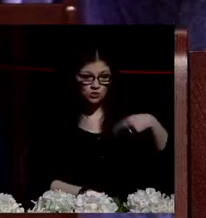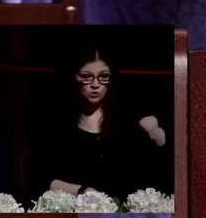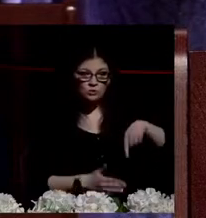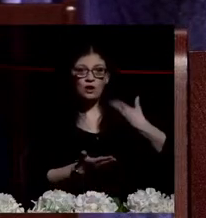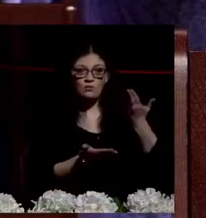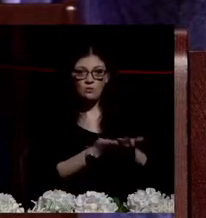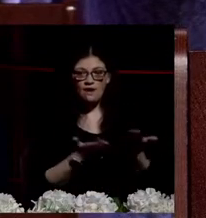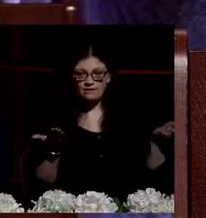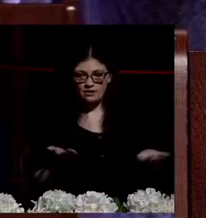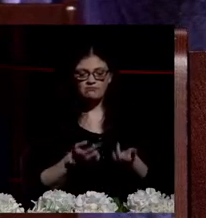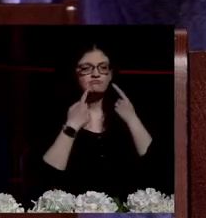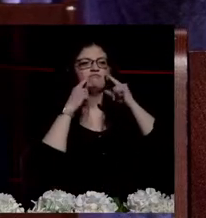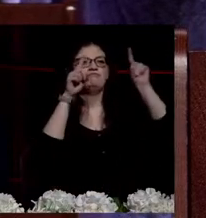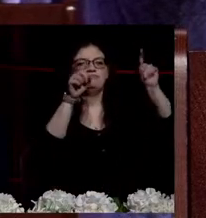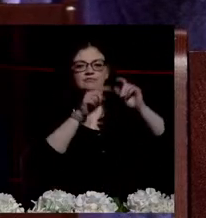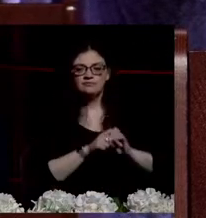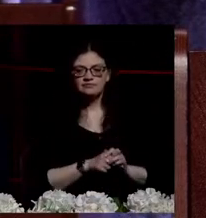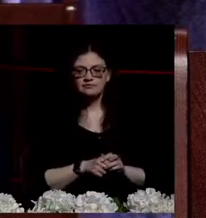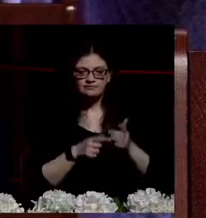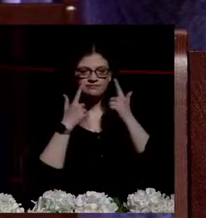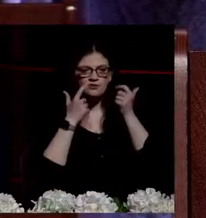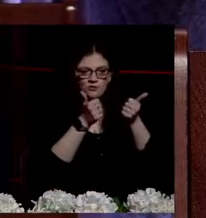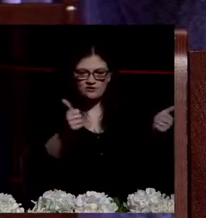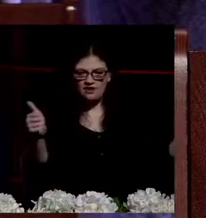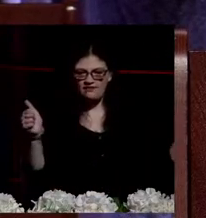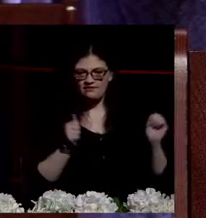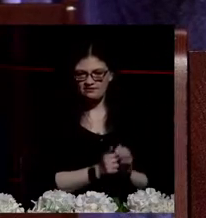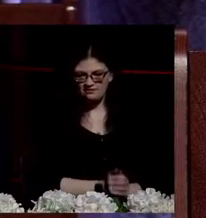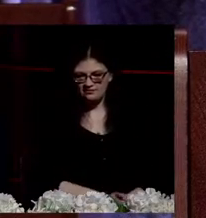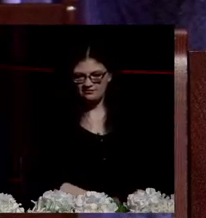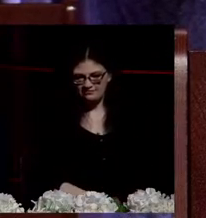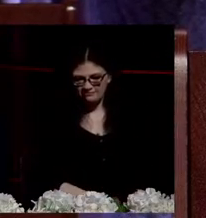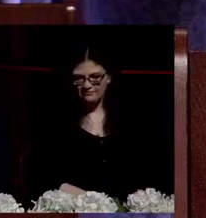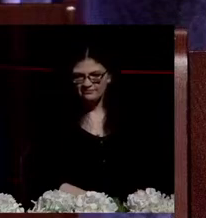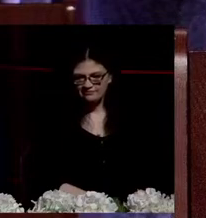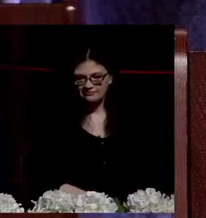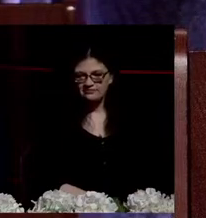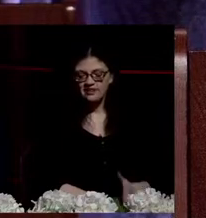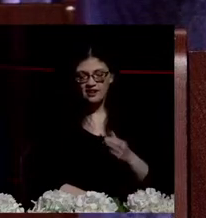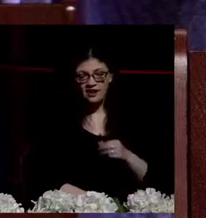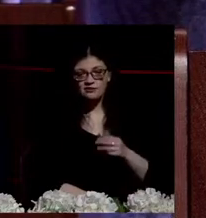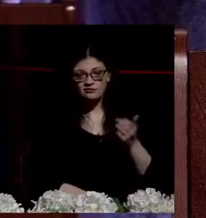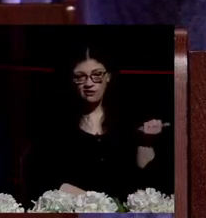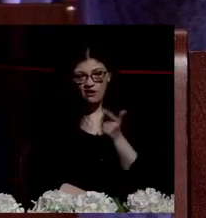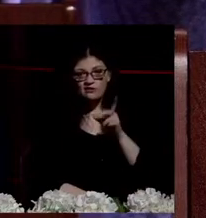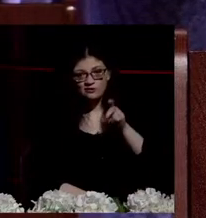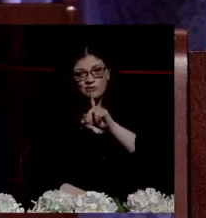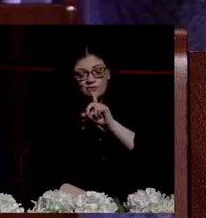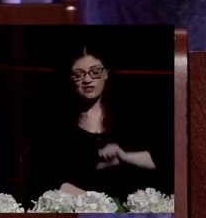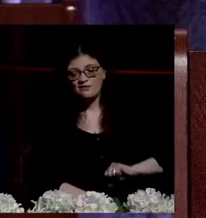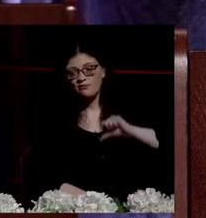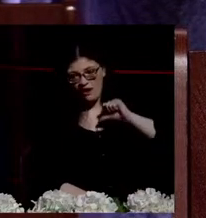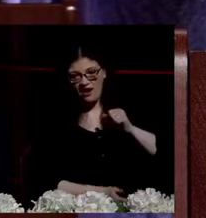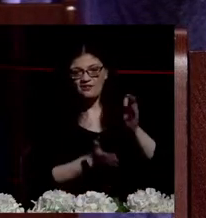you're accomplishing by yourself because you push yourself with the peers around you. And you should be very proud of yourself for it.